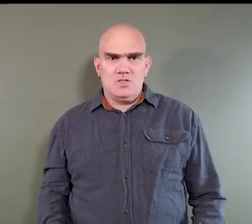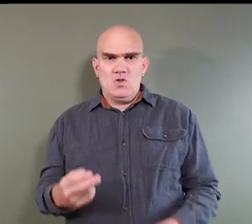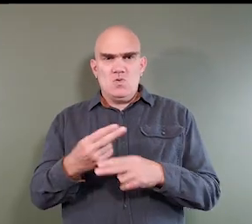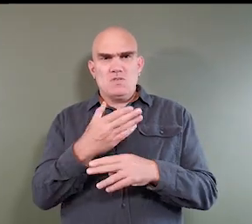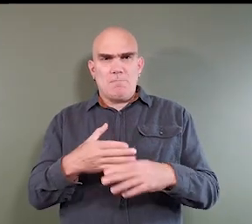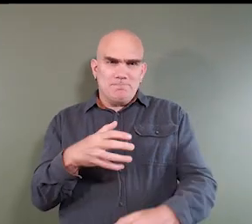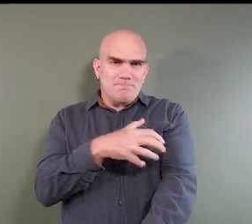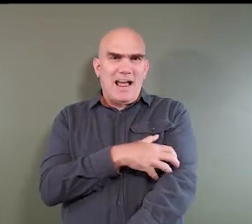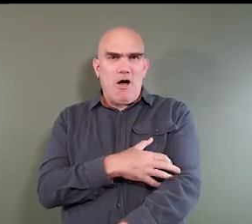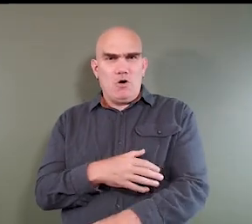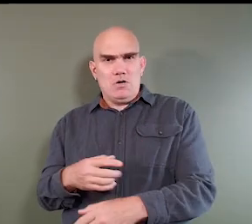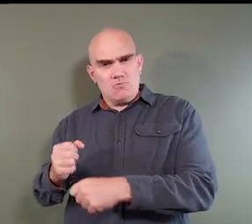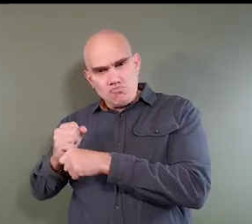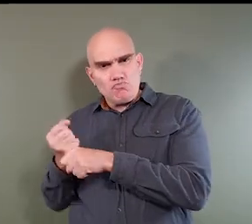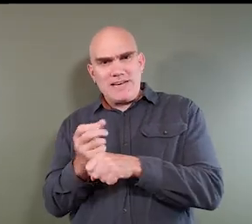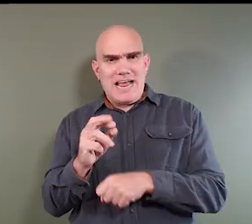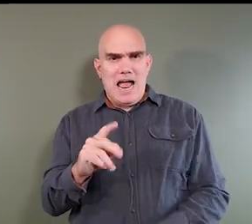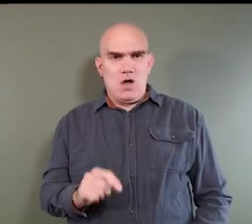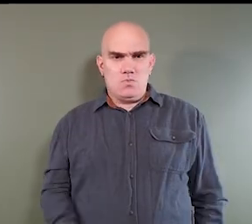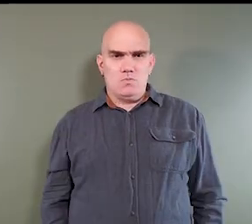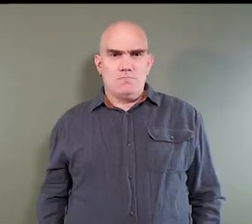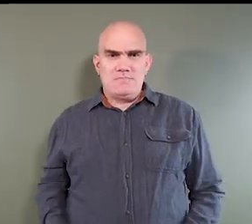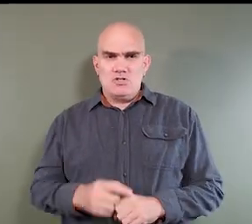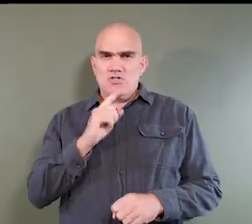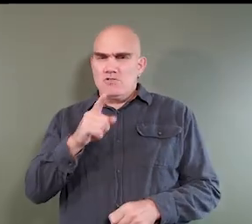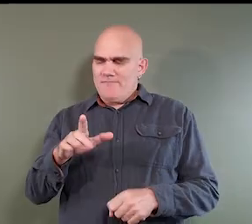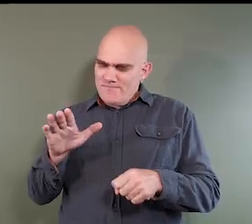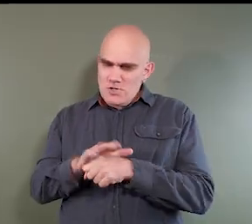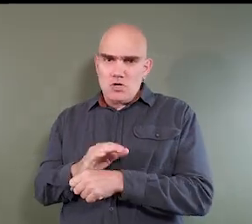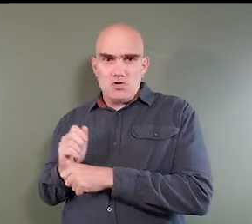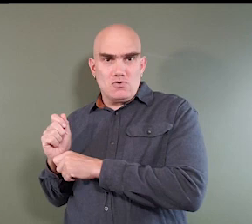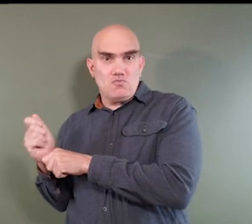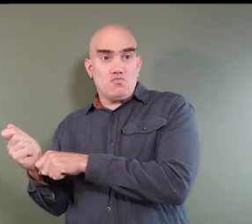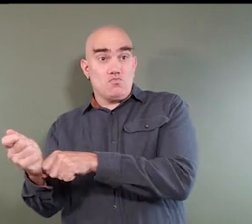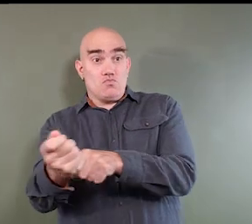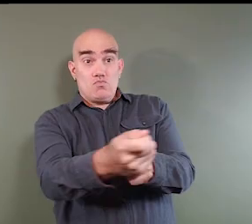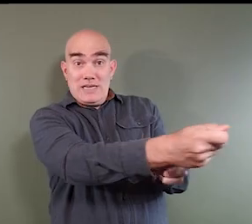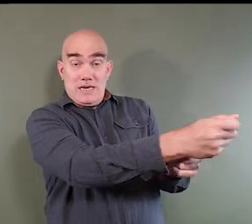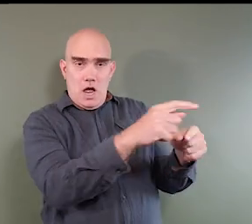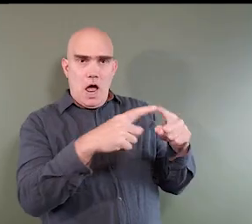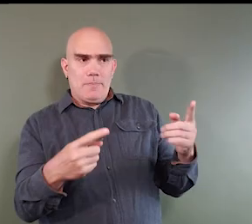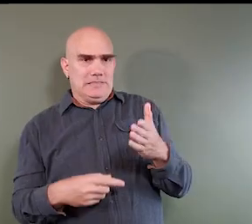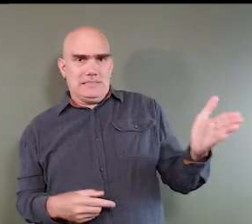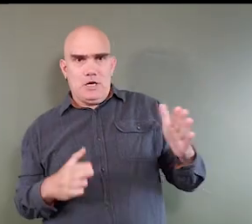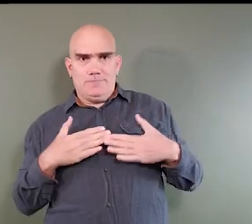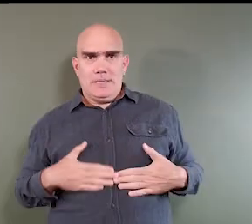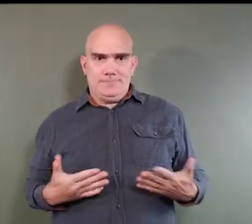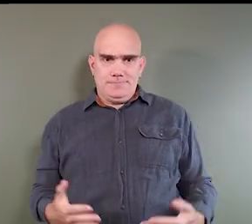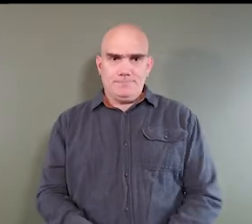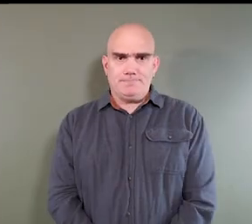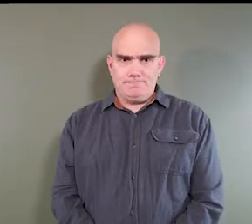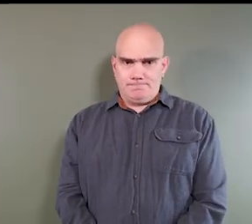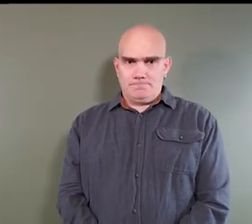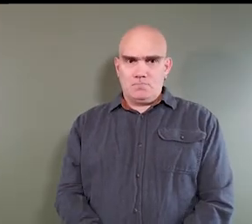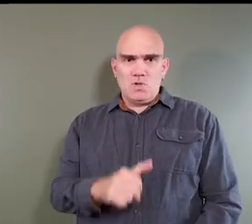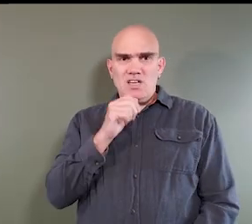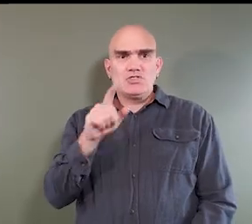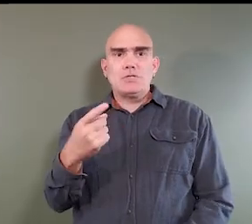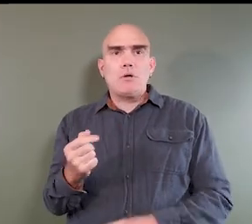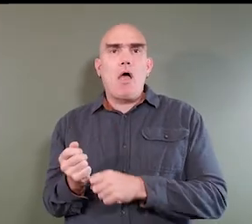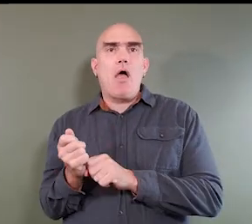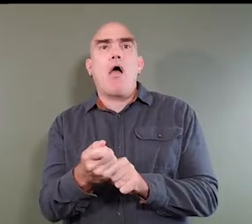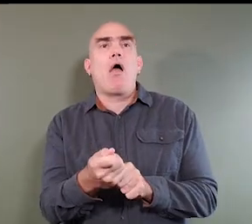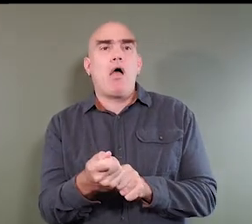it as you swing out. Make sure you swing all the way to the opposite side of your body as well. Don't short